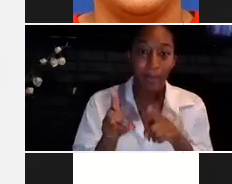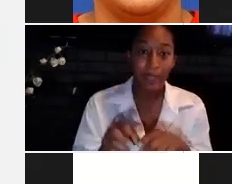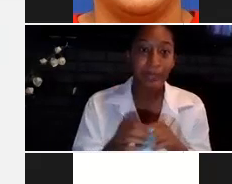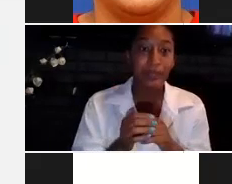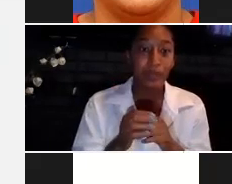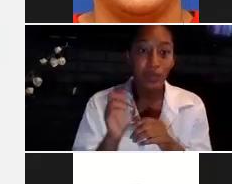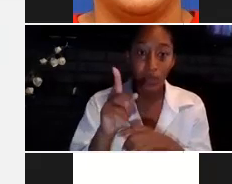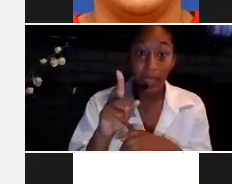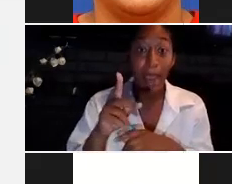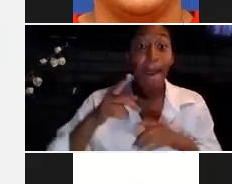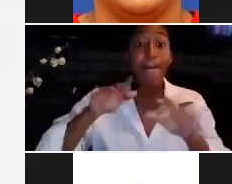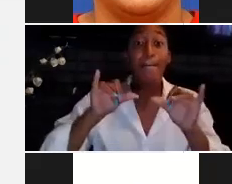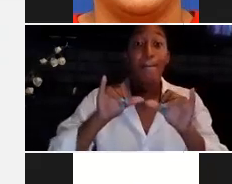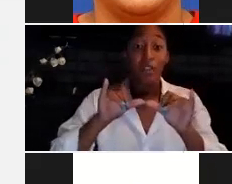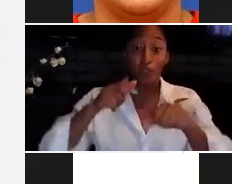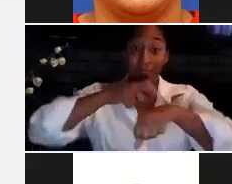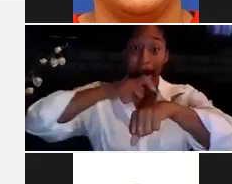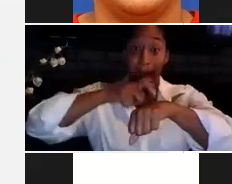Measuring time.